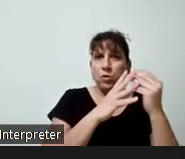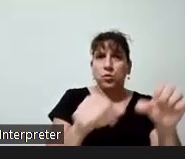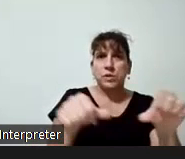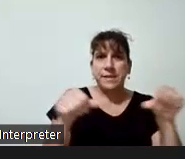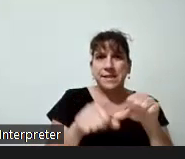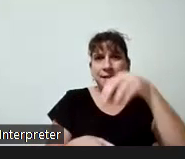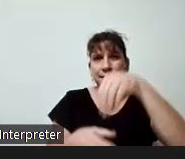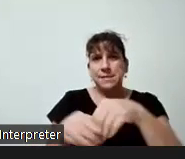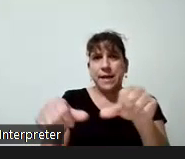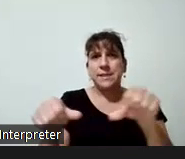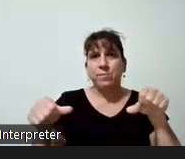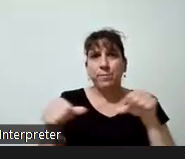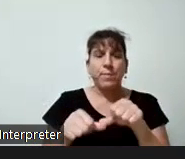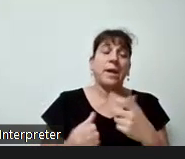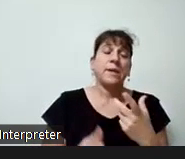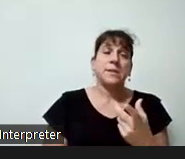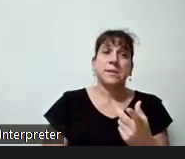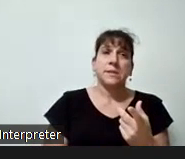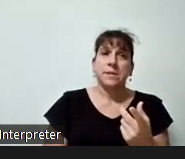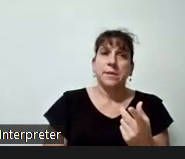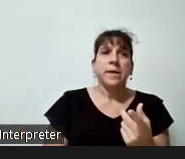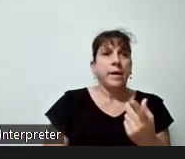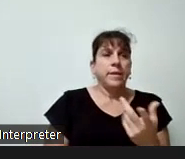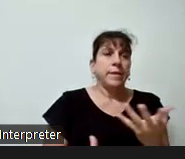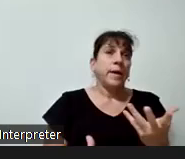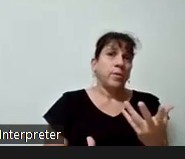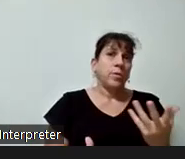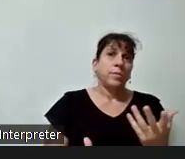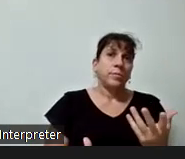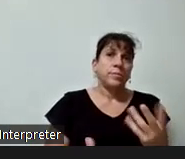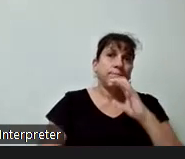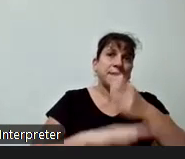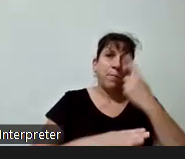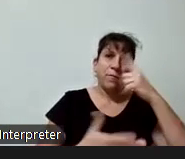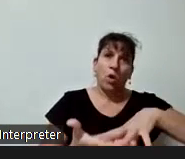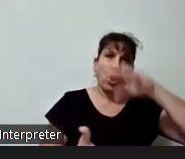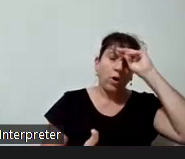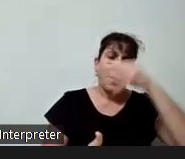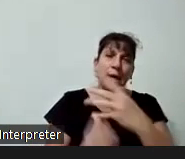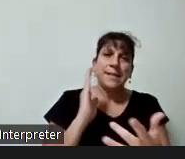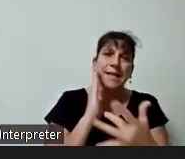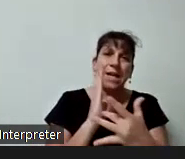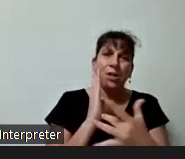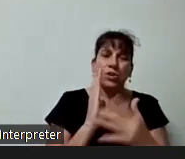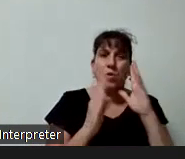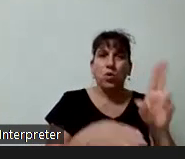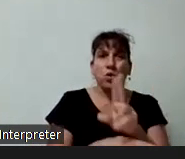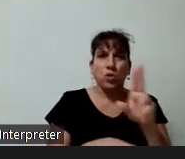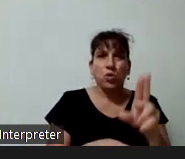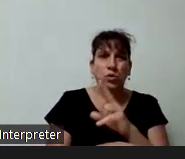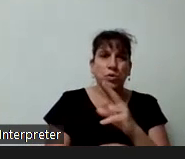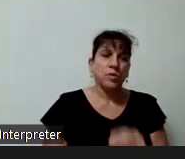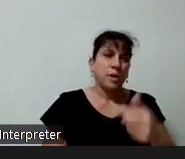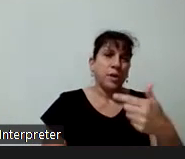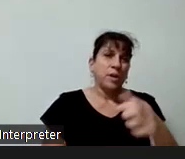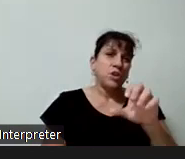indoor spaces that are conducive to learning. And technologically, it will use both geothermal